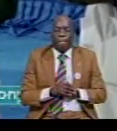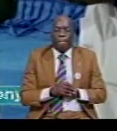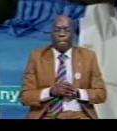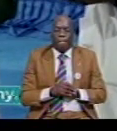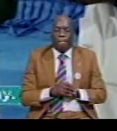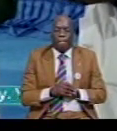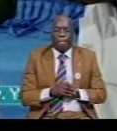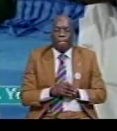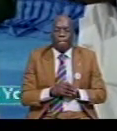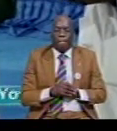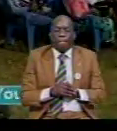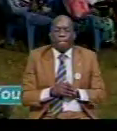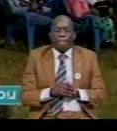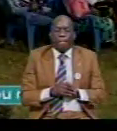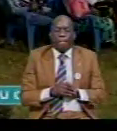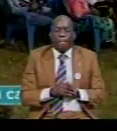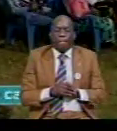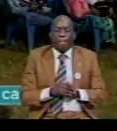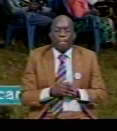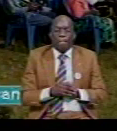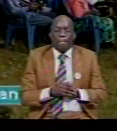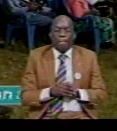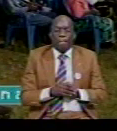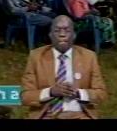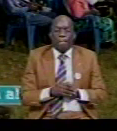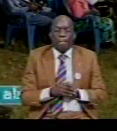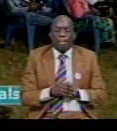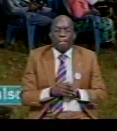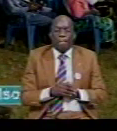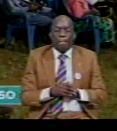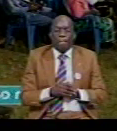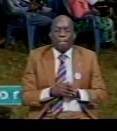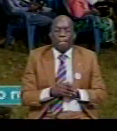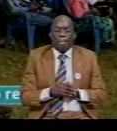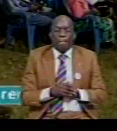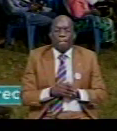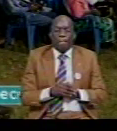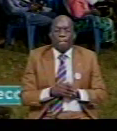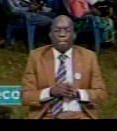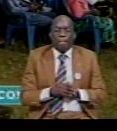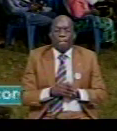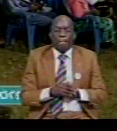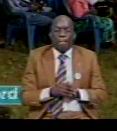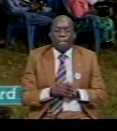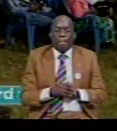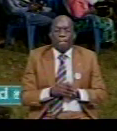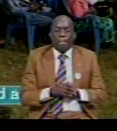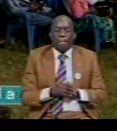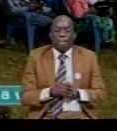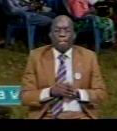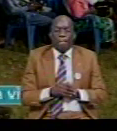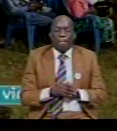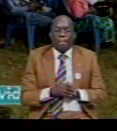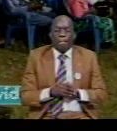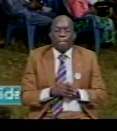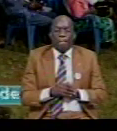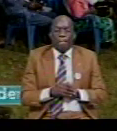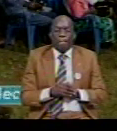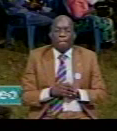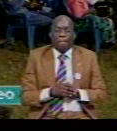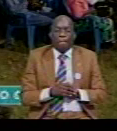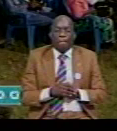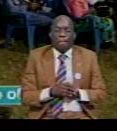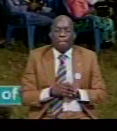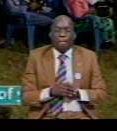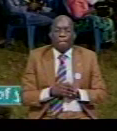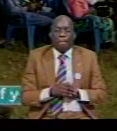put your hands where you have your problem, raise one hand up, and then the man of God pray, and